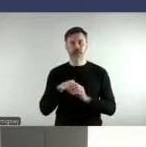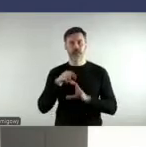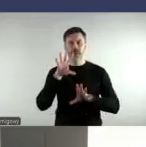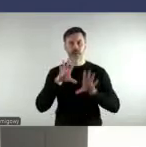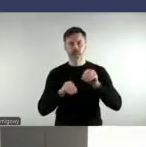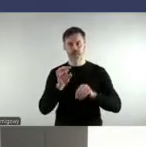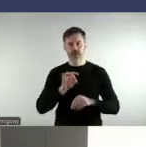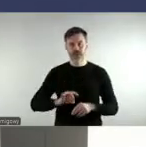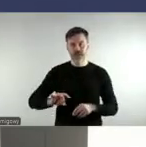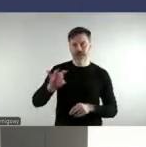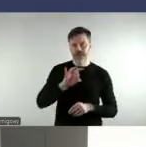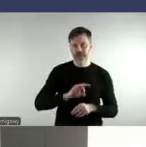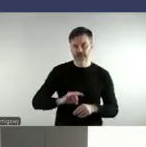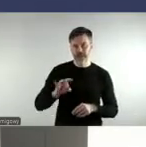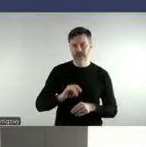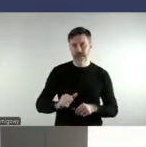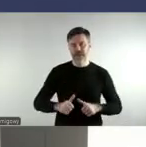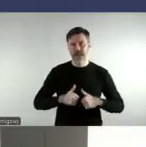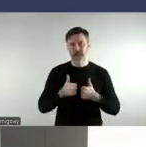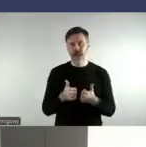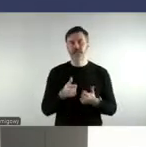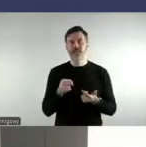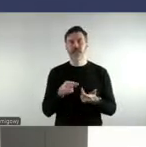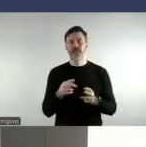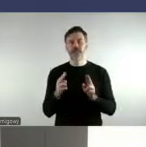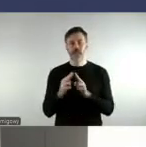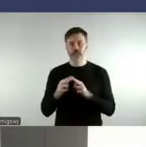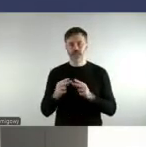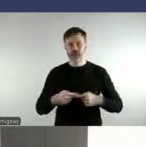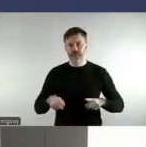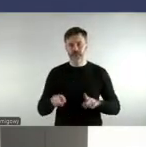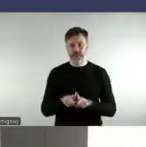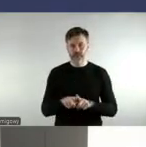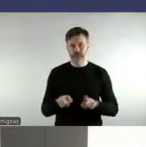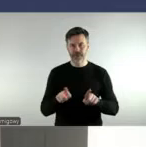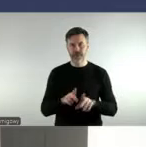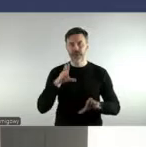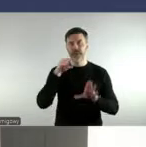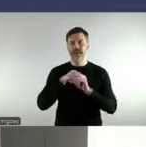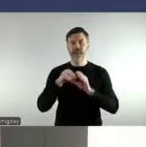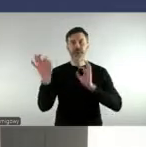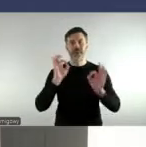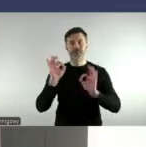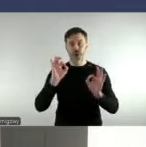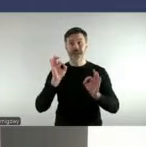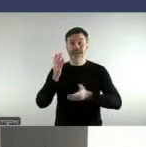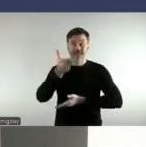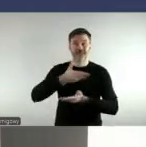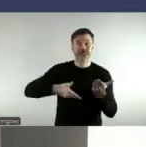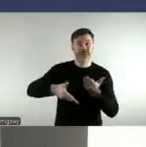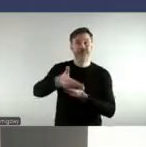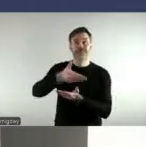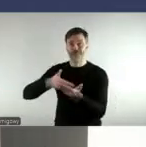own municipal budgets, in order to implement the decisions, provisions of the arrangement,